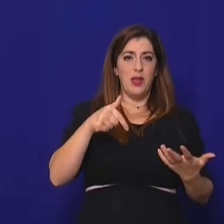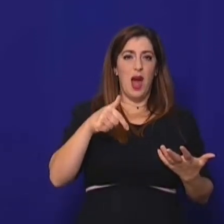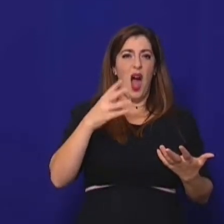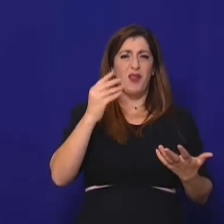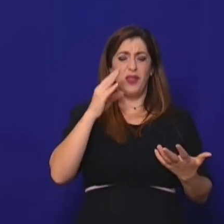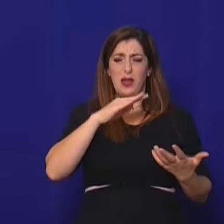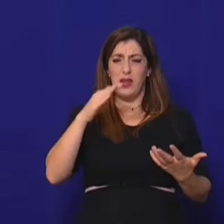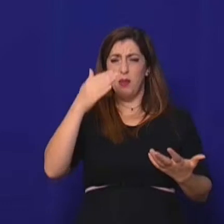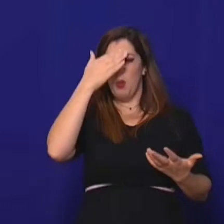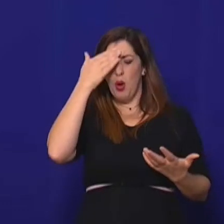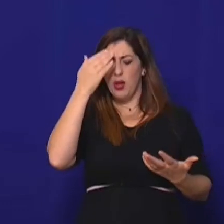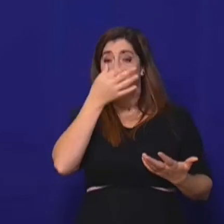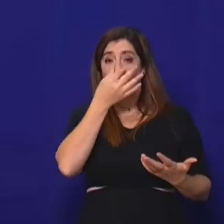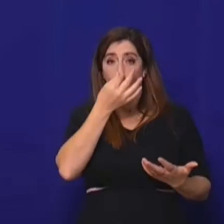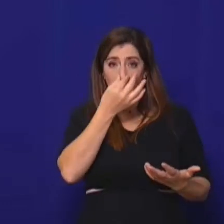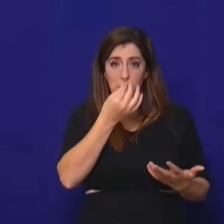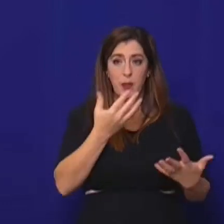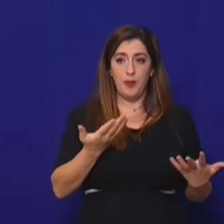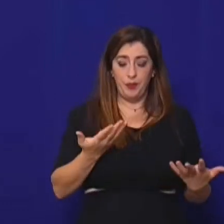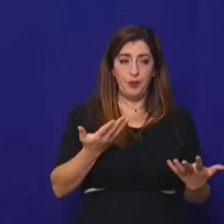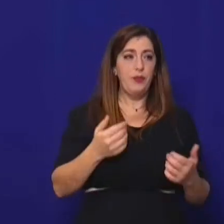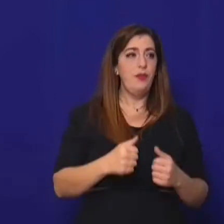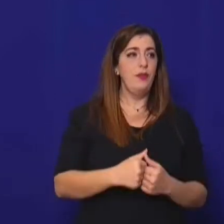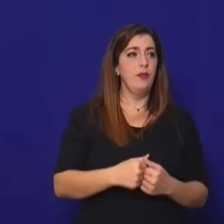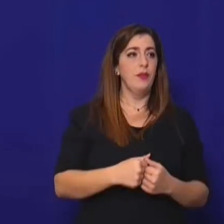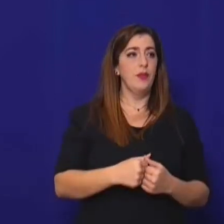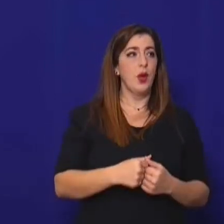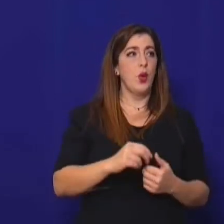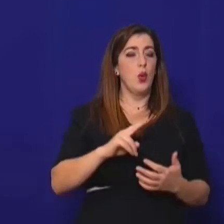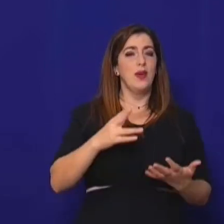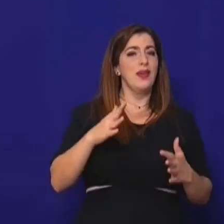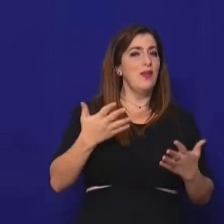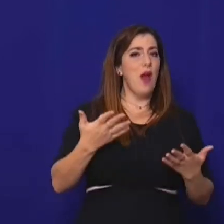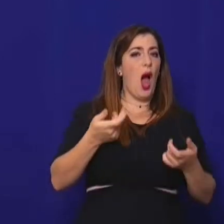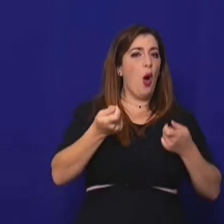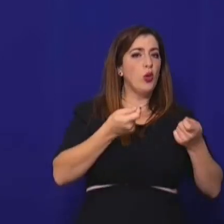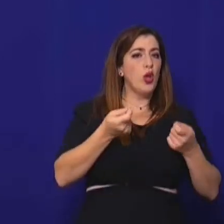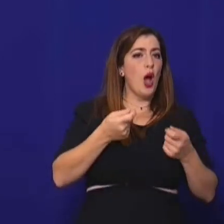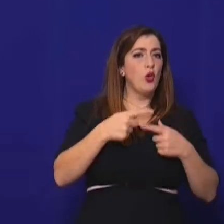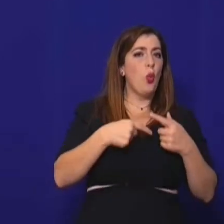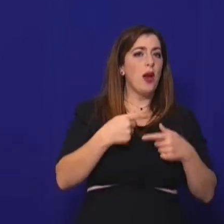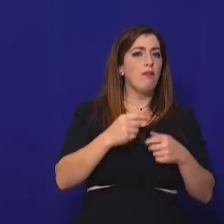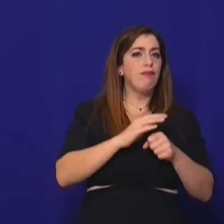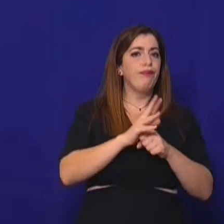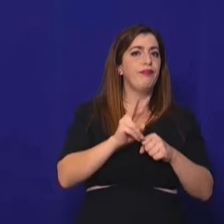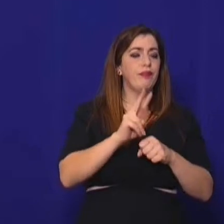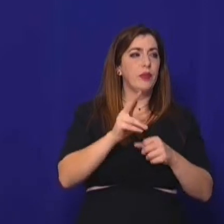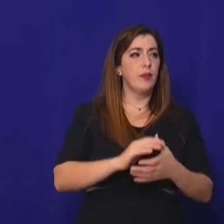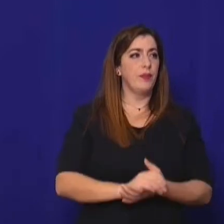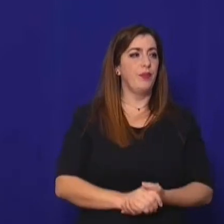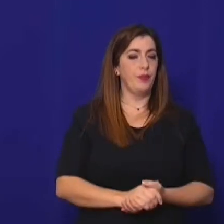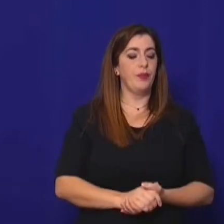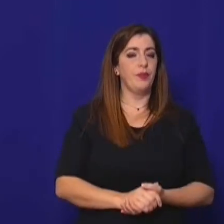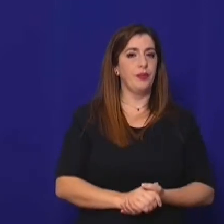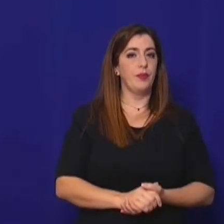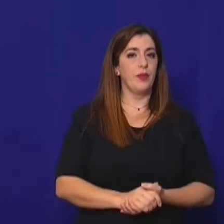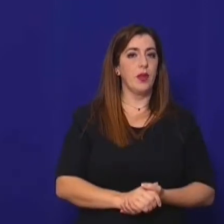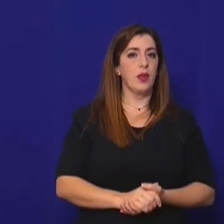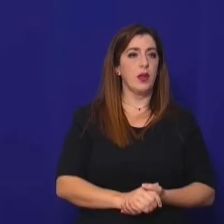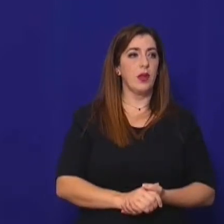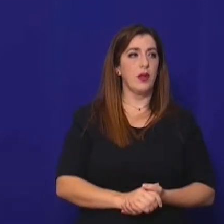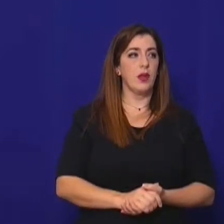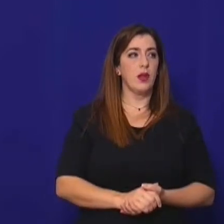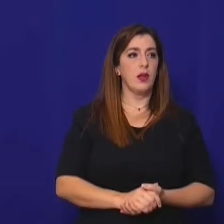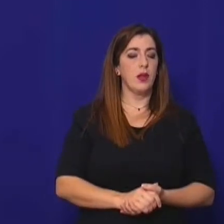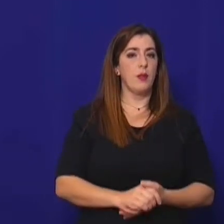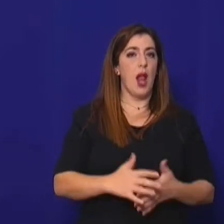f'Jannar u kif inbidlet minħabba l-COVID. Grazzi. Influenza nfaħni aħna bħal snin oħrajn nibqgħu nagħmlu monitoring permezz